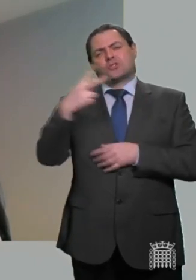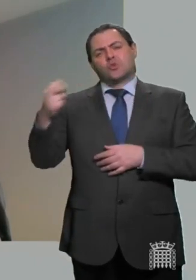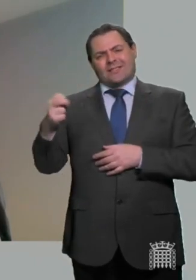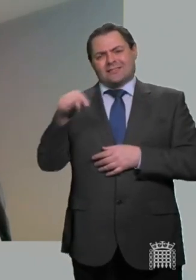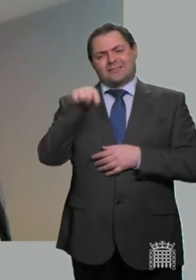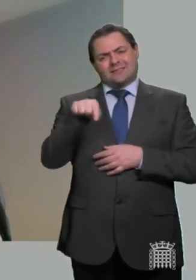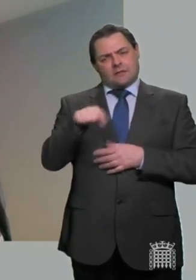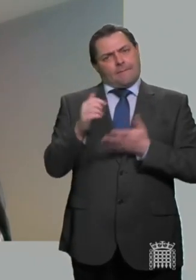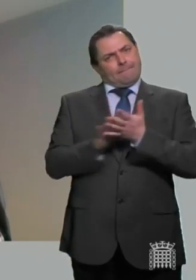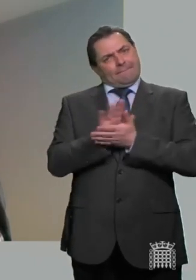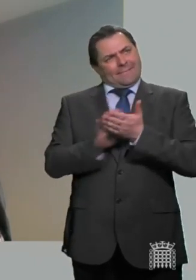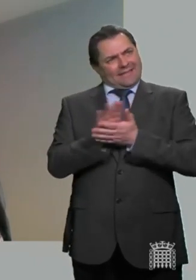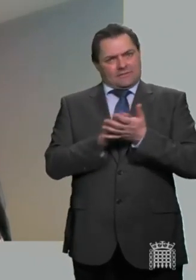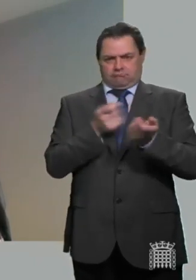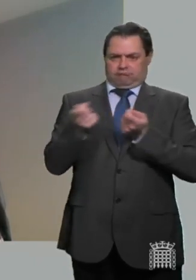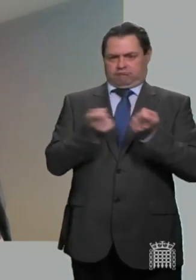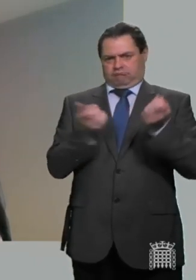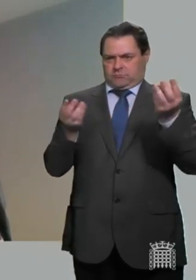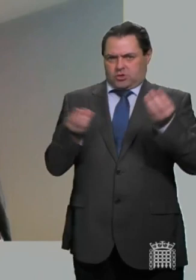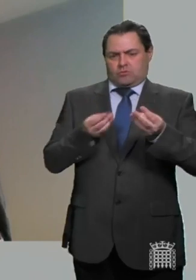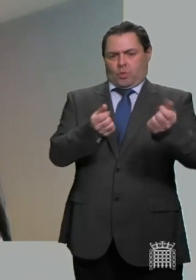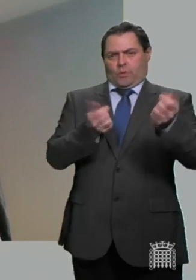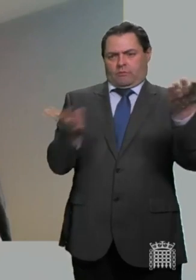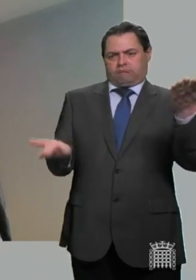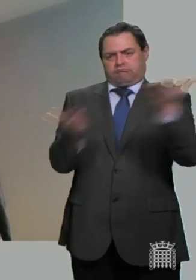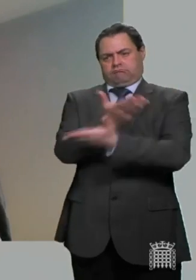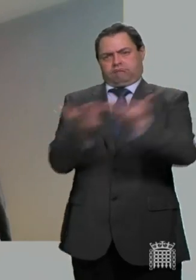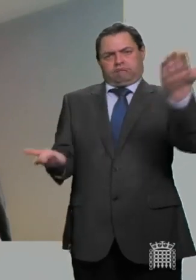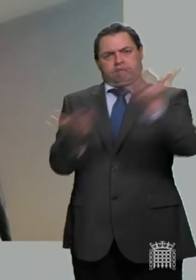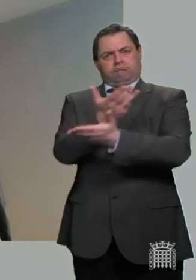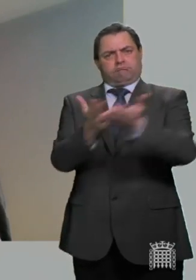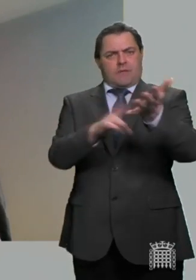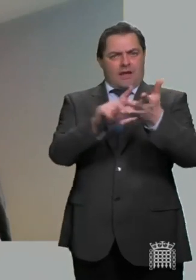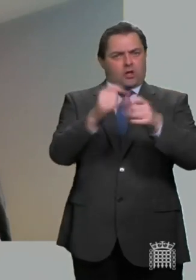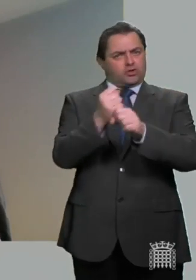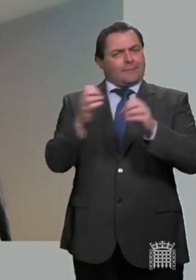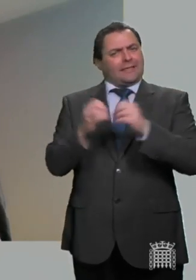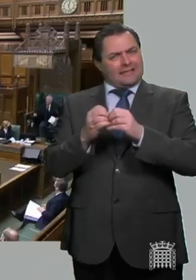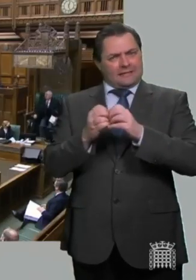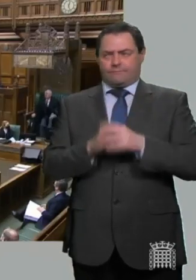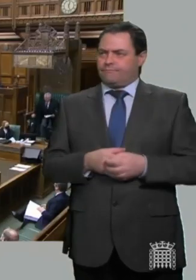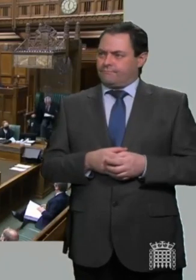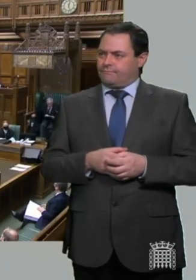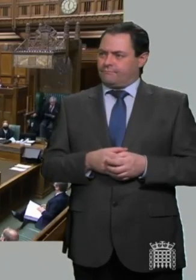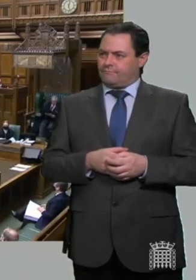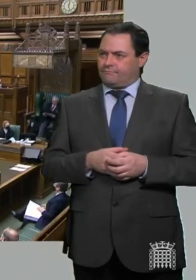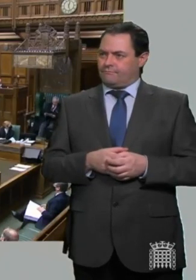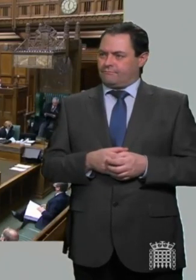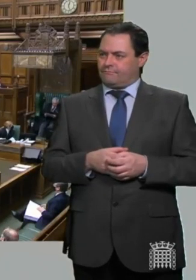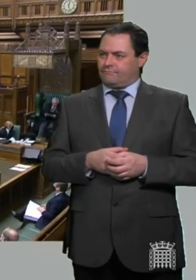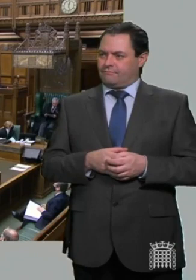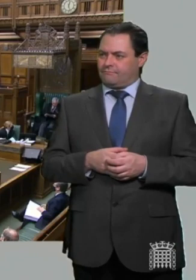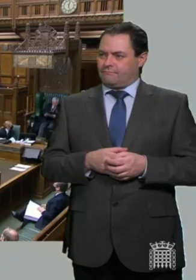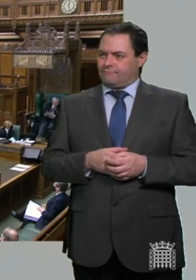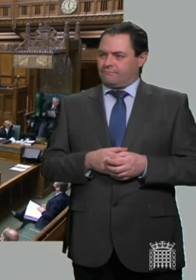of facilitating the free flow of goods between Great Britain and Northern Ireland? Yes, Mr Speaker,